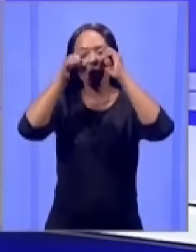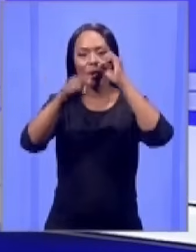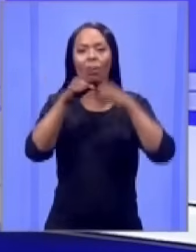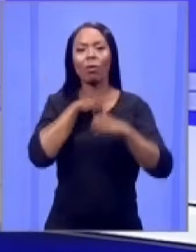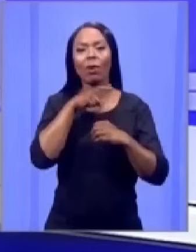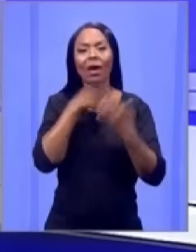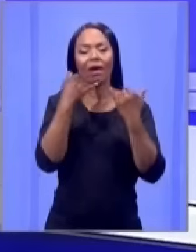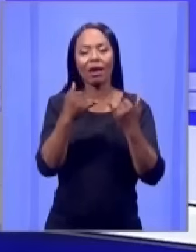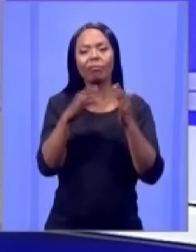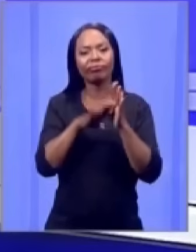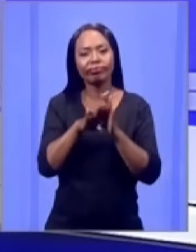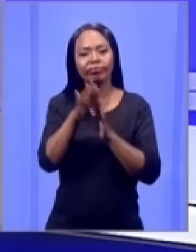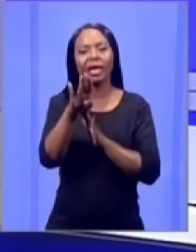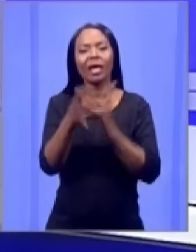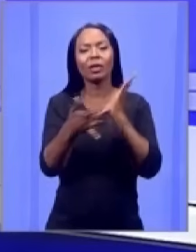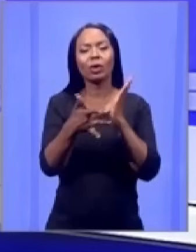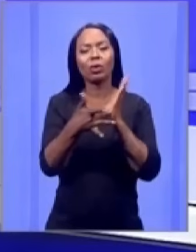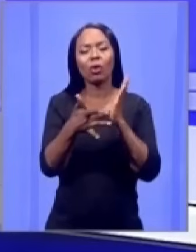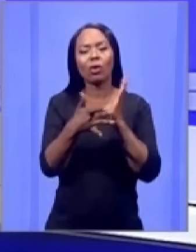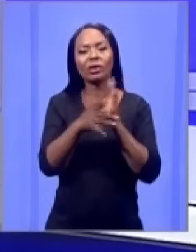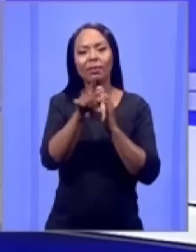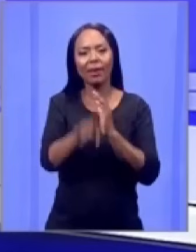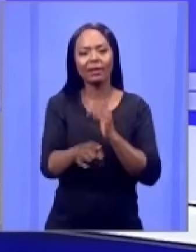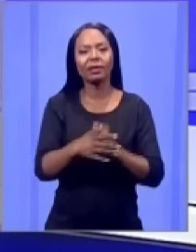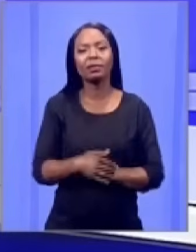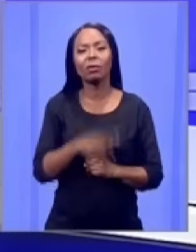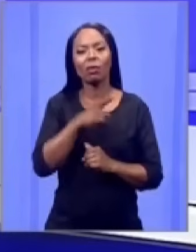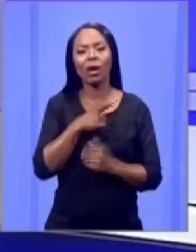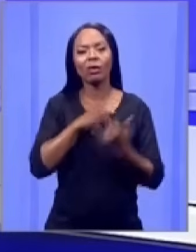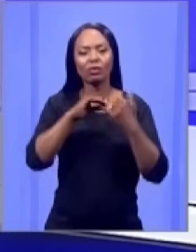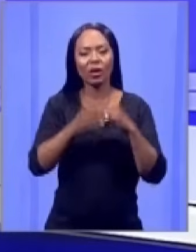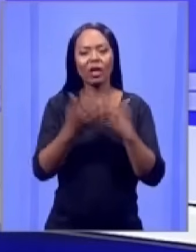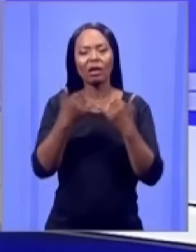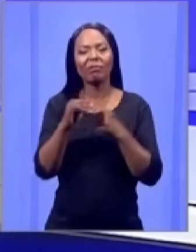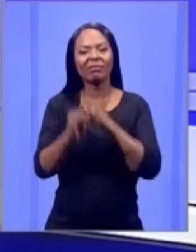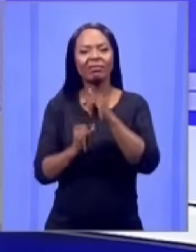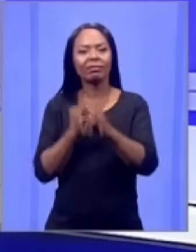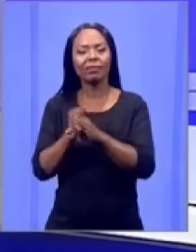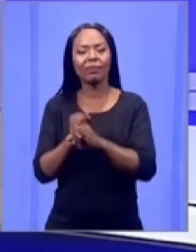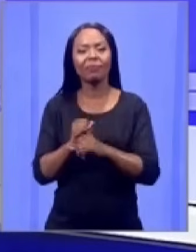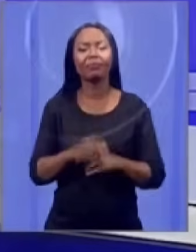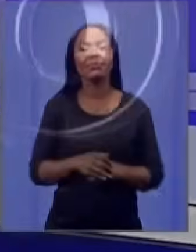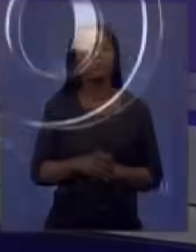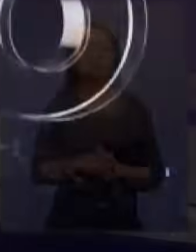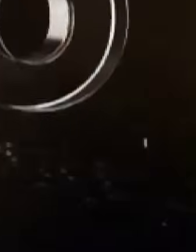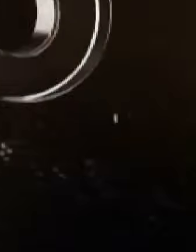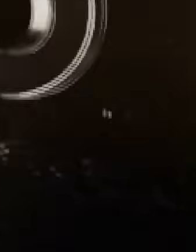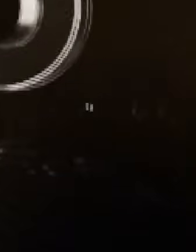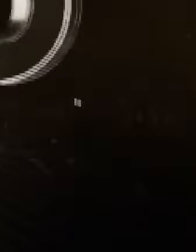e ntlafatse tshebediso ya technology ho bapatsa tlhahiso ya bohahlaudi naheng.